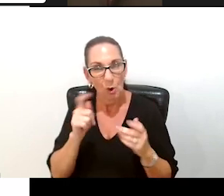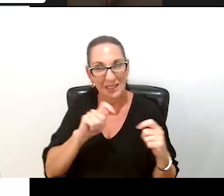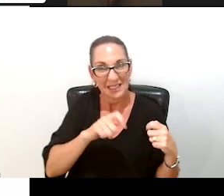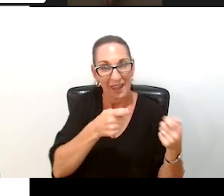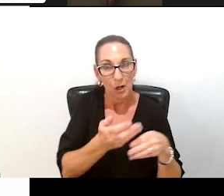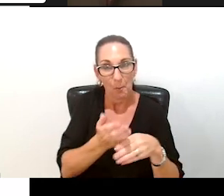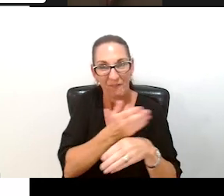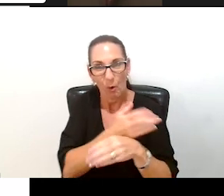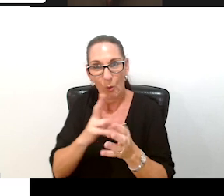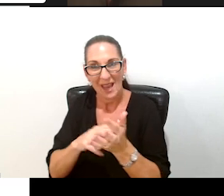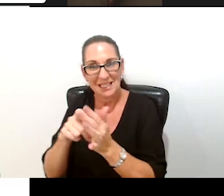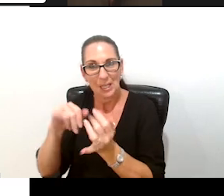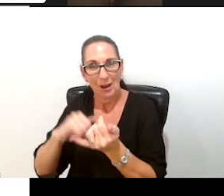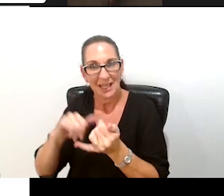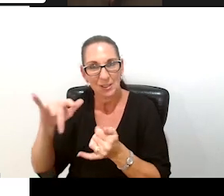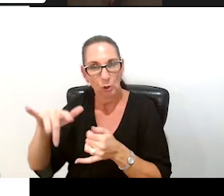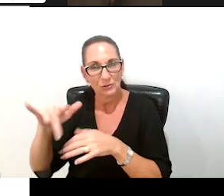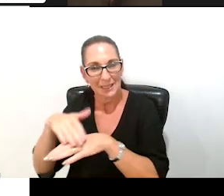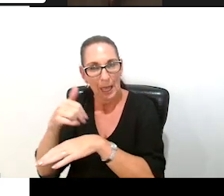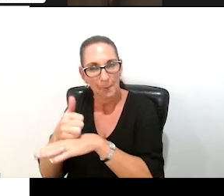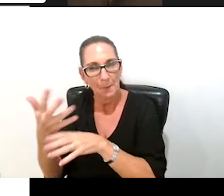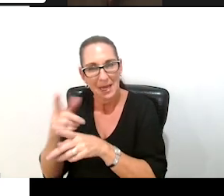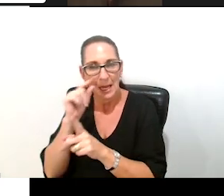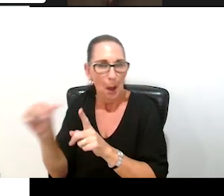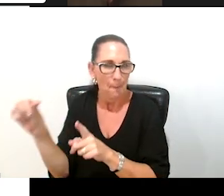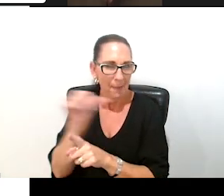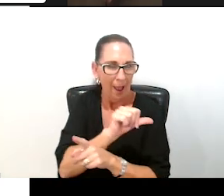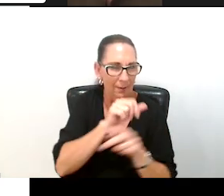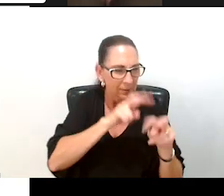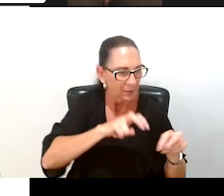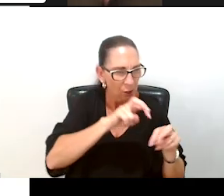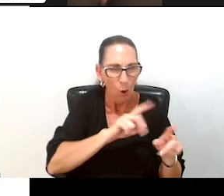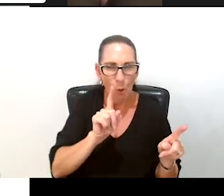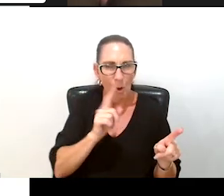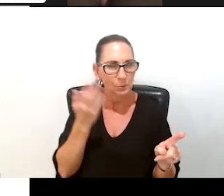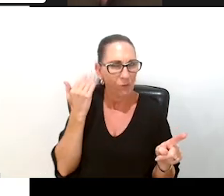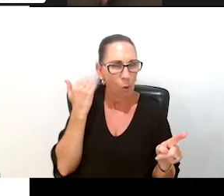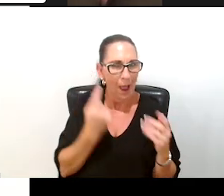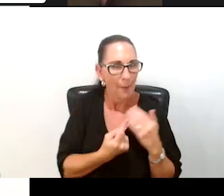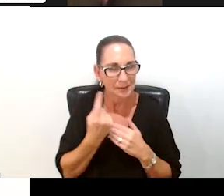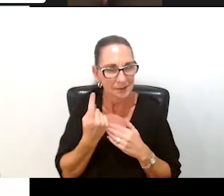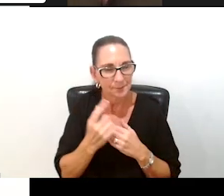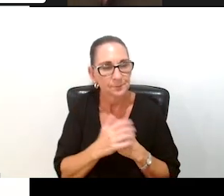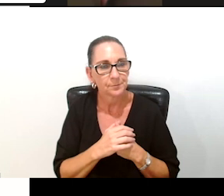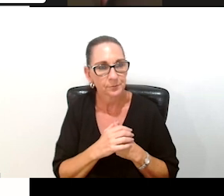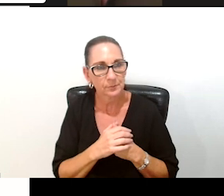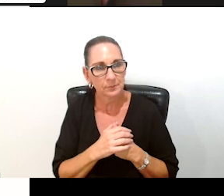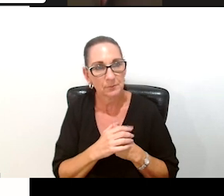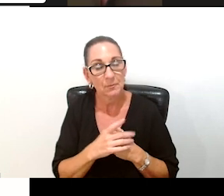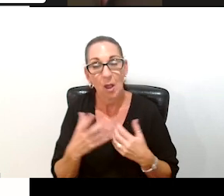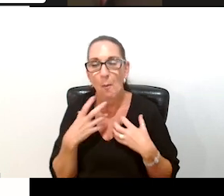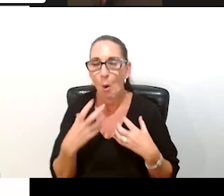the National Disability Insurance Scheme, so we can look back at what used to happen, more information on